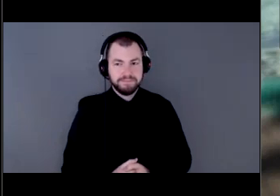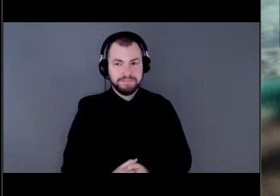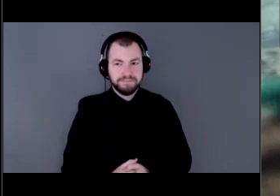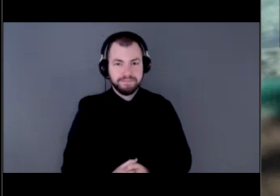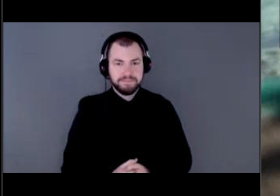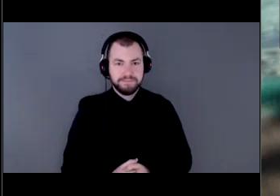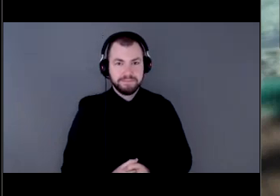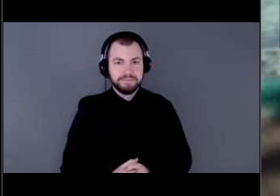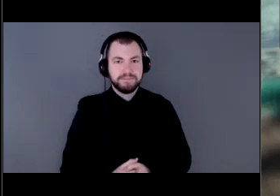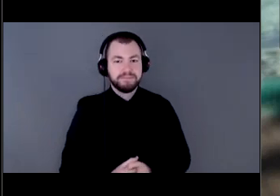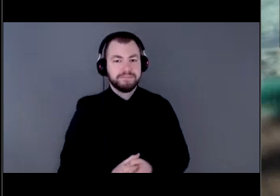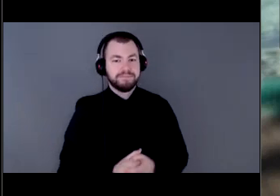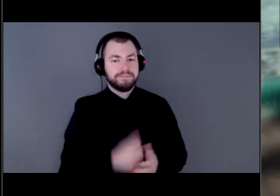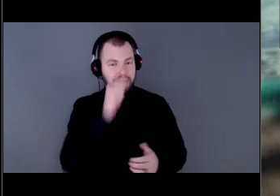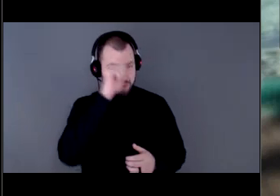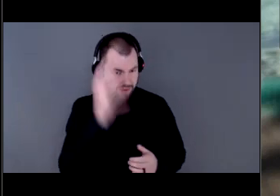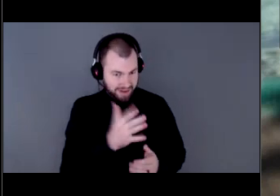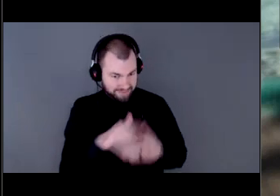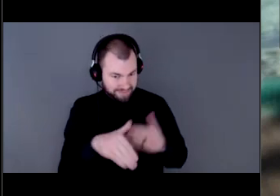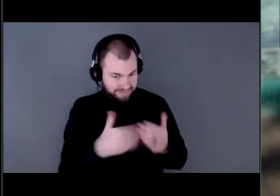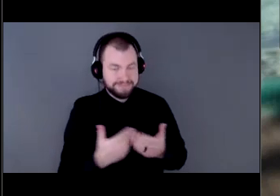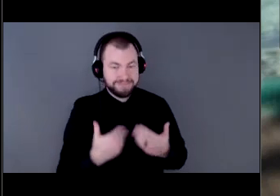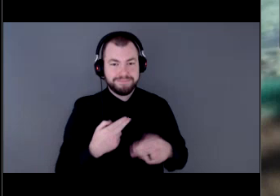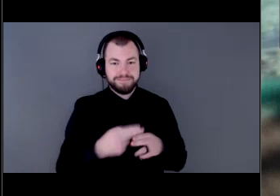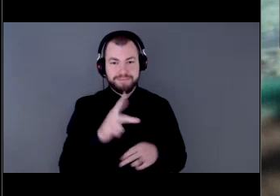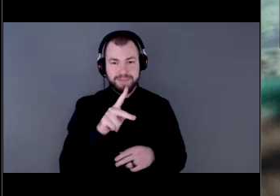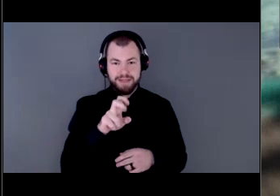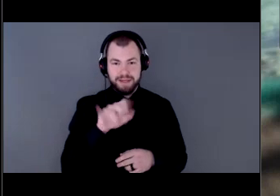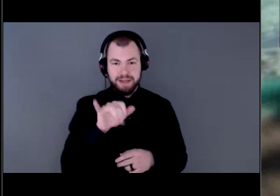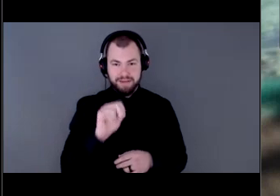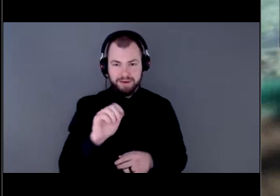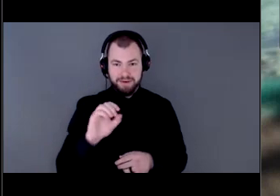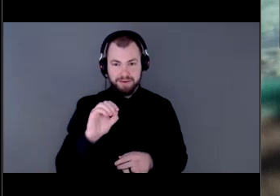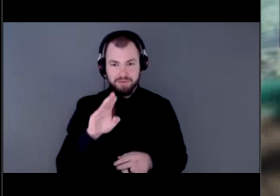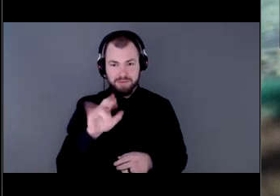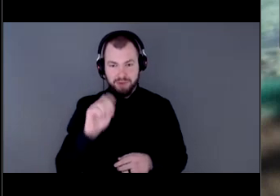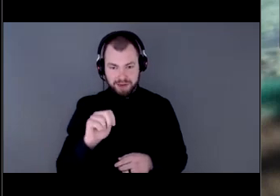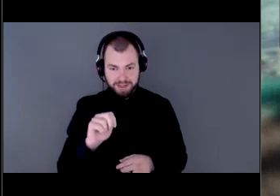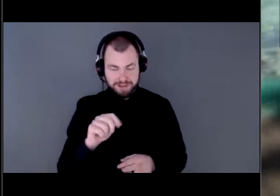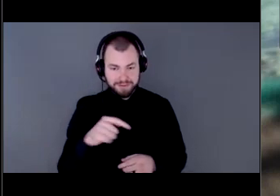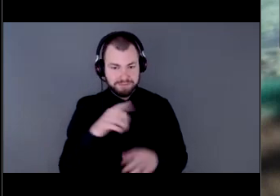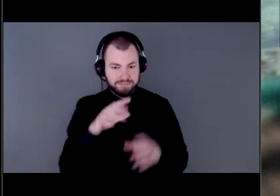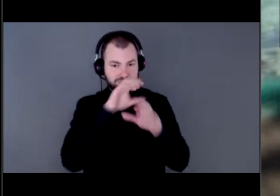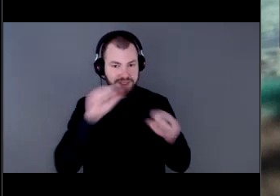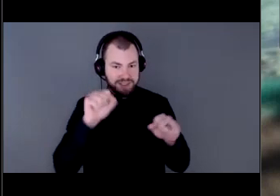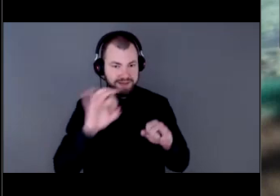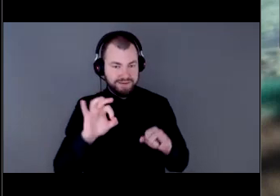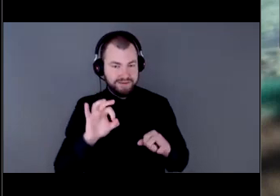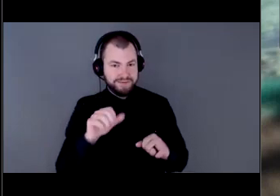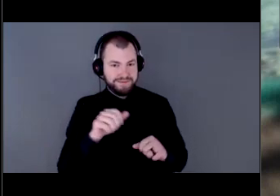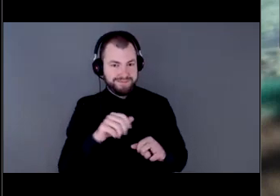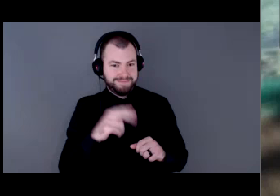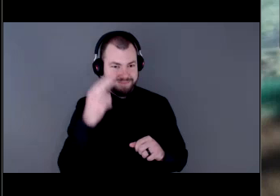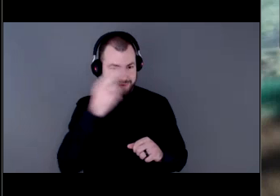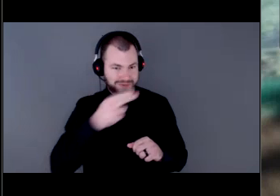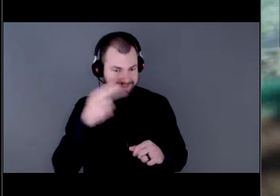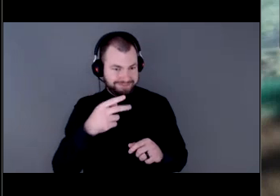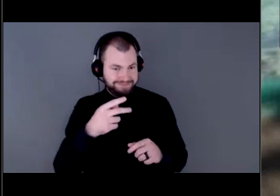Aloha, everyone. My name is Kevin O'Brien. I'm the president of a Hawaii-based nonprofit called the Papahanaumokuakea Marine Debris